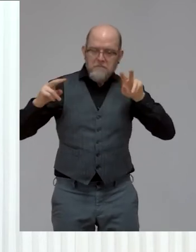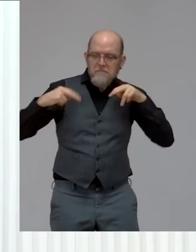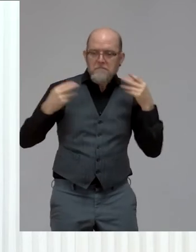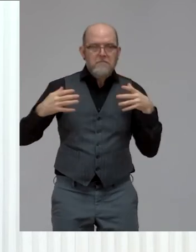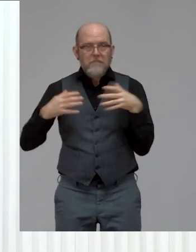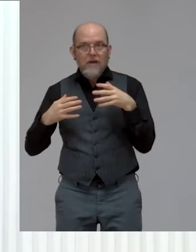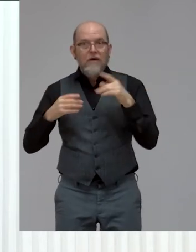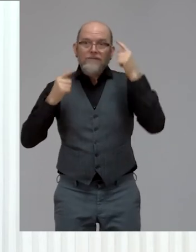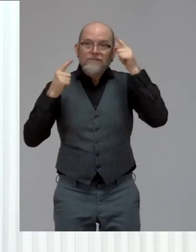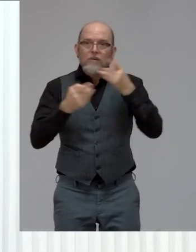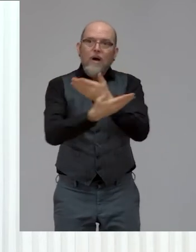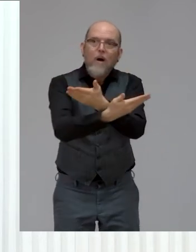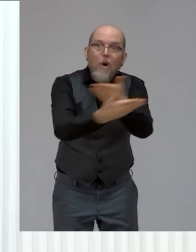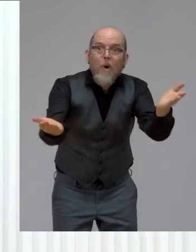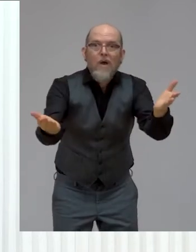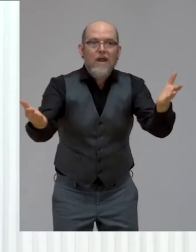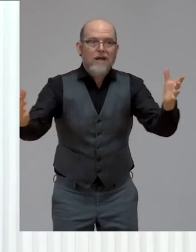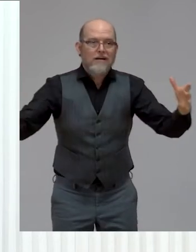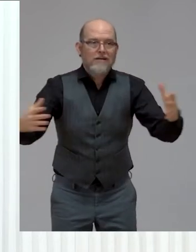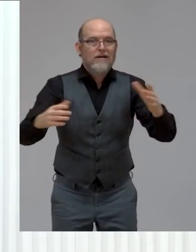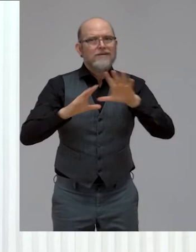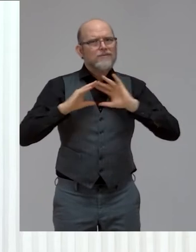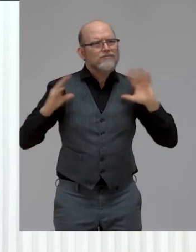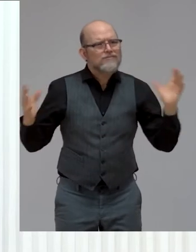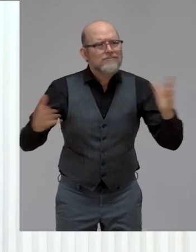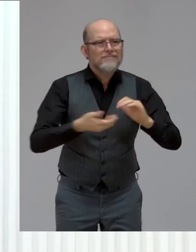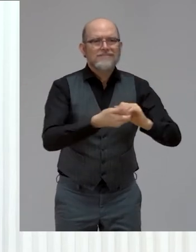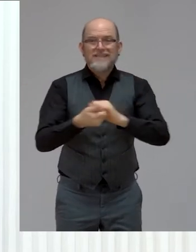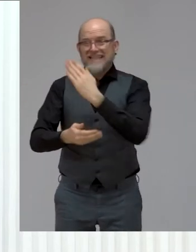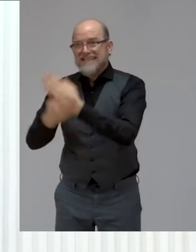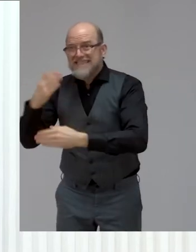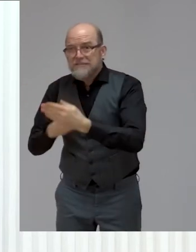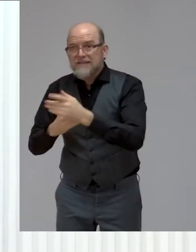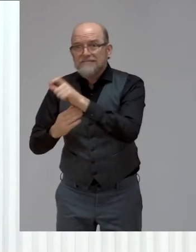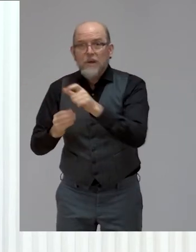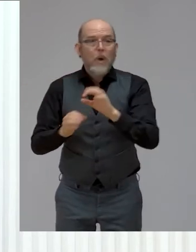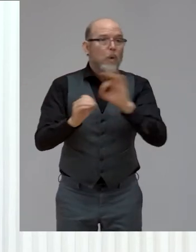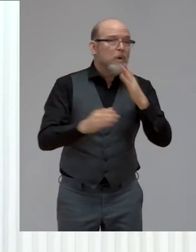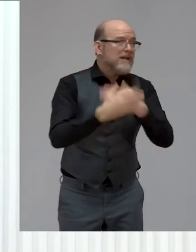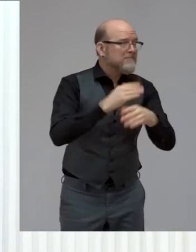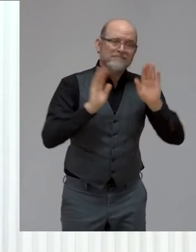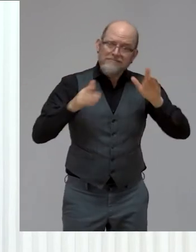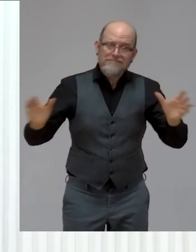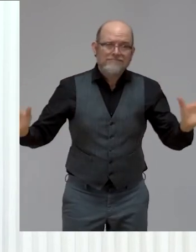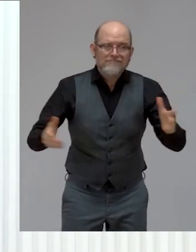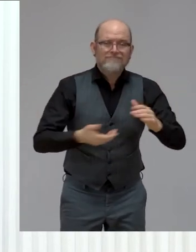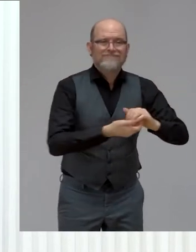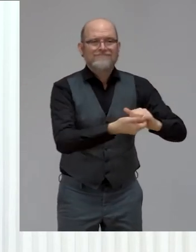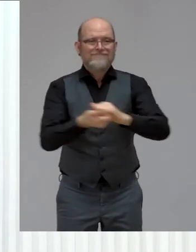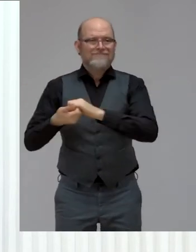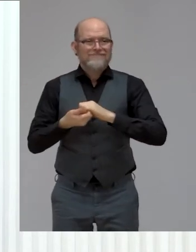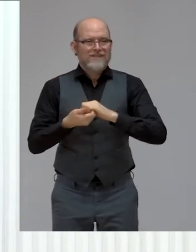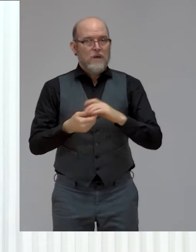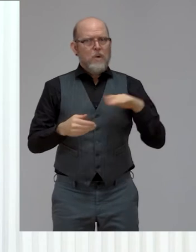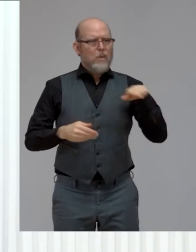the community of both persons with and without disabilities. For any of us to continue to